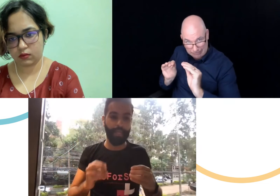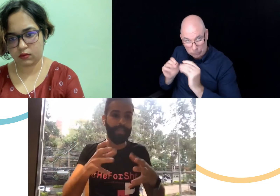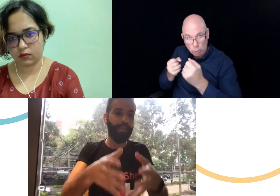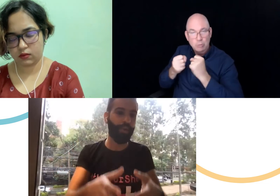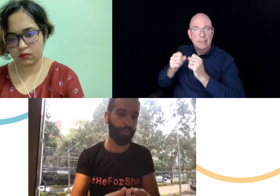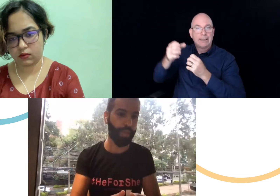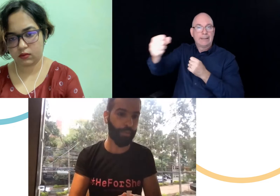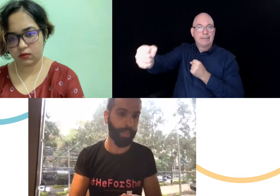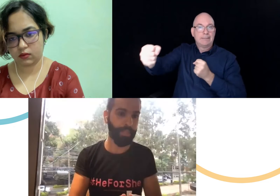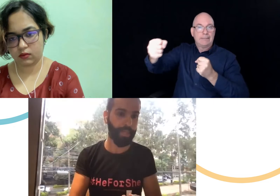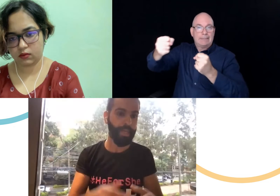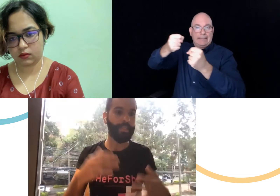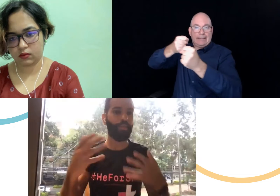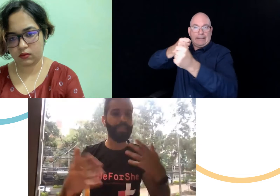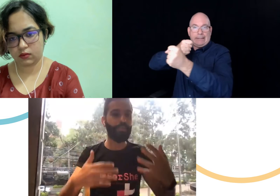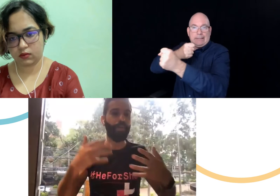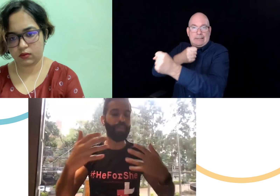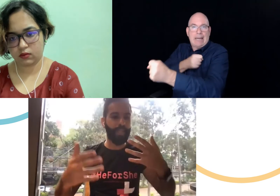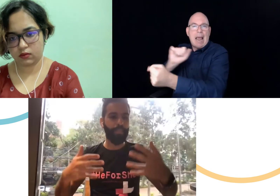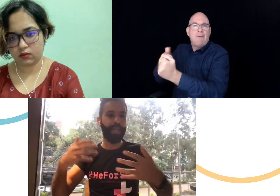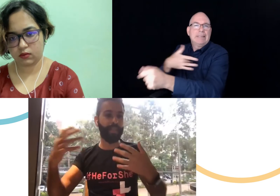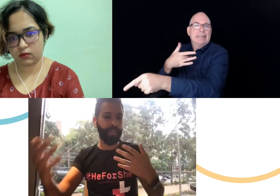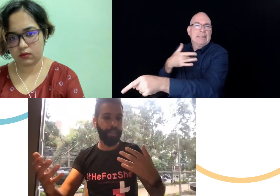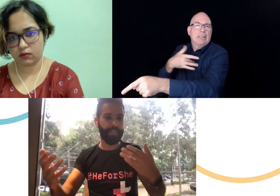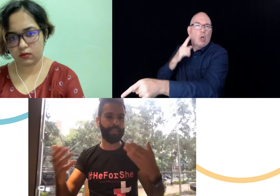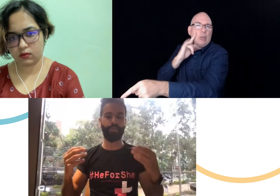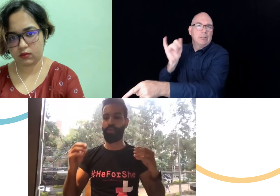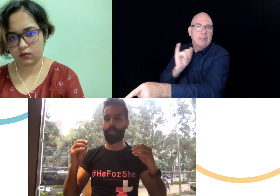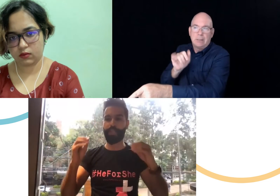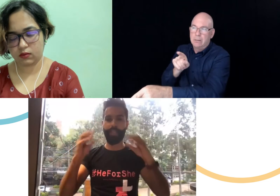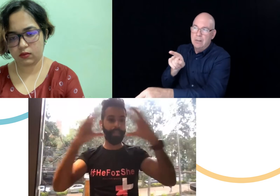of the receiver of the information. So this is why we start making the